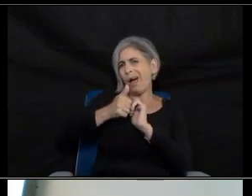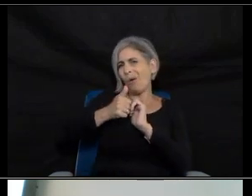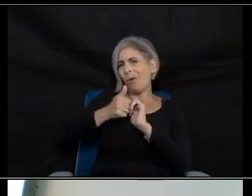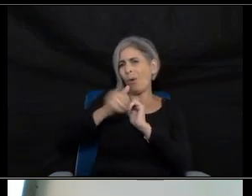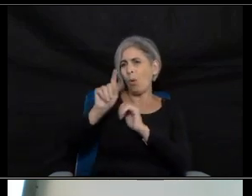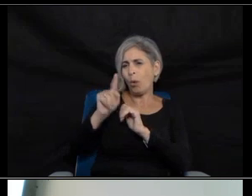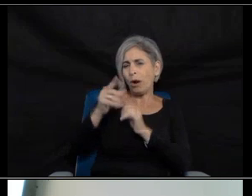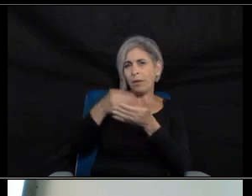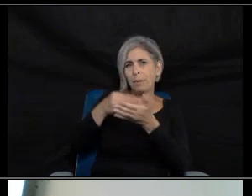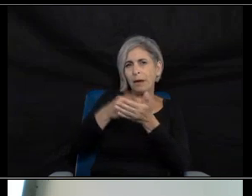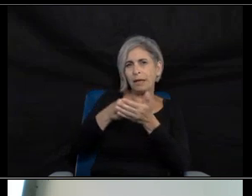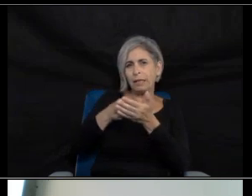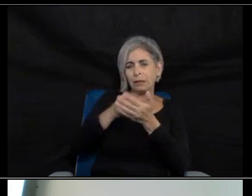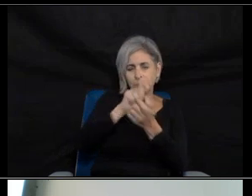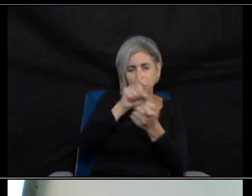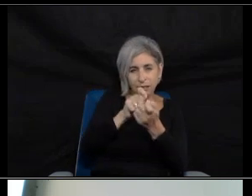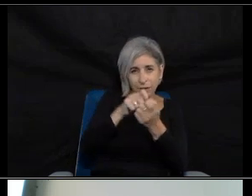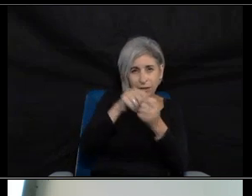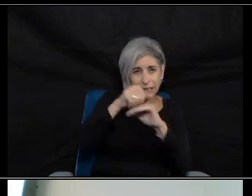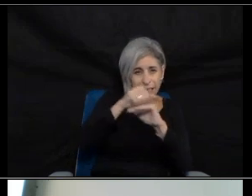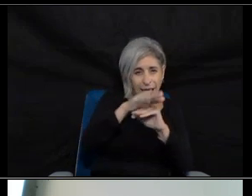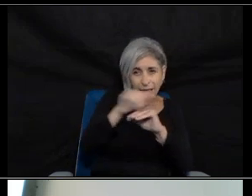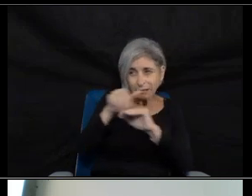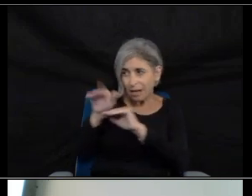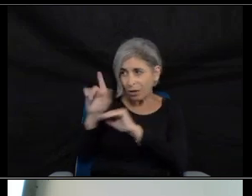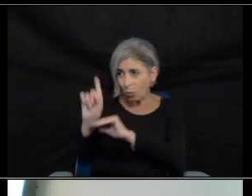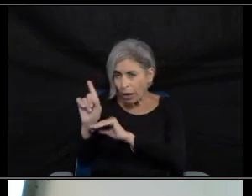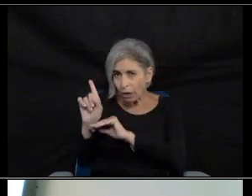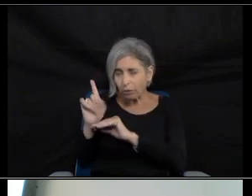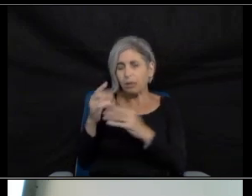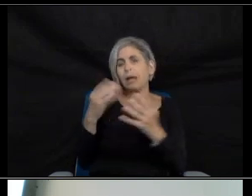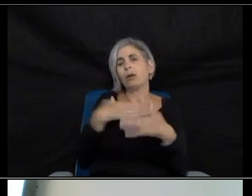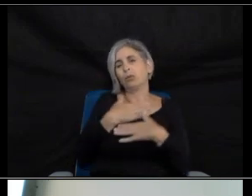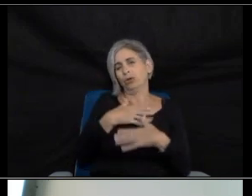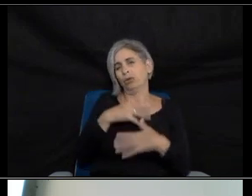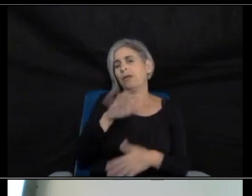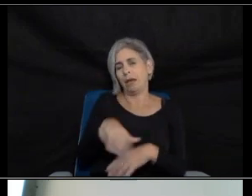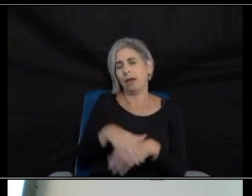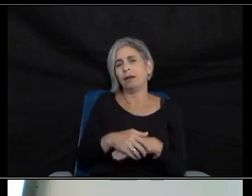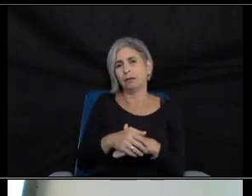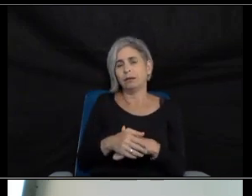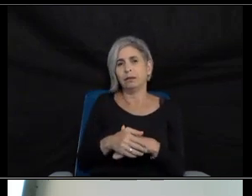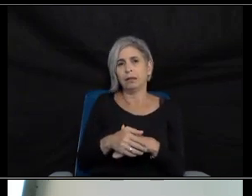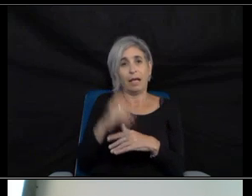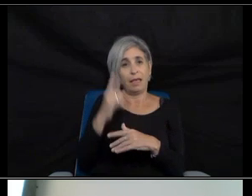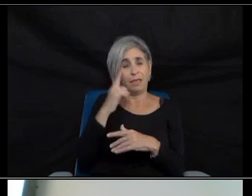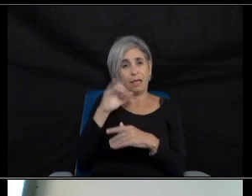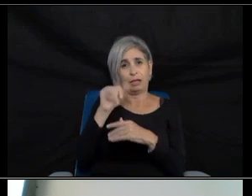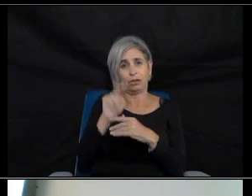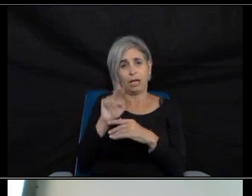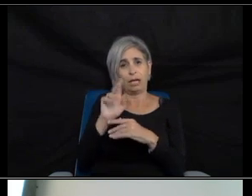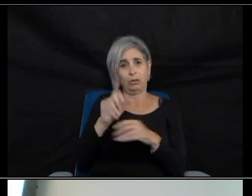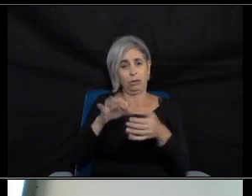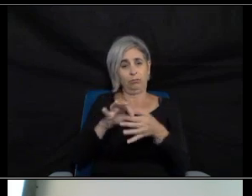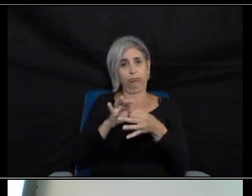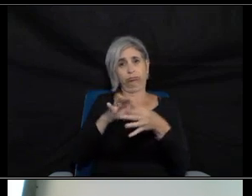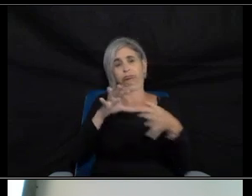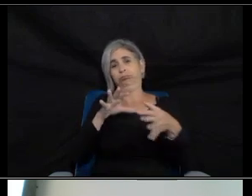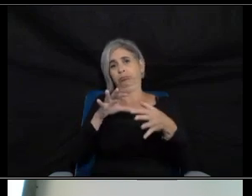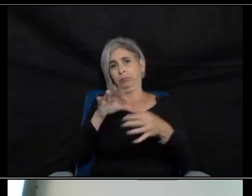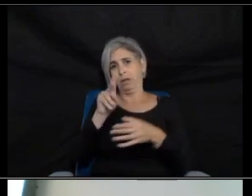where this funding will specifically go, I would love you to. And I think, John, you'll have to let him probably unmute